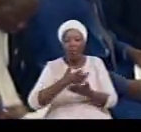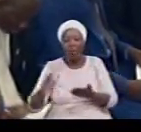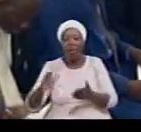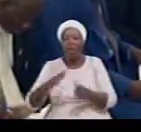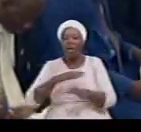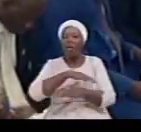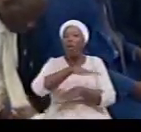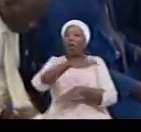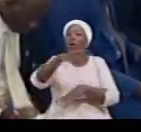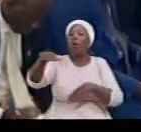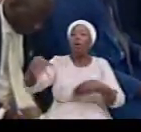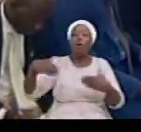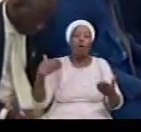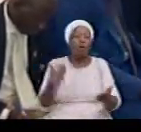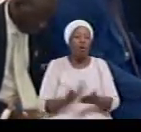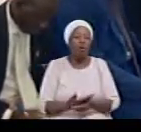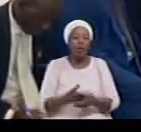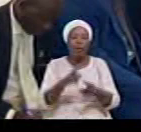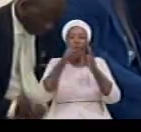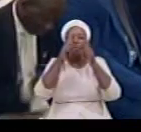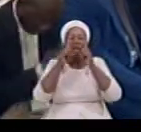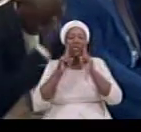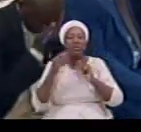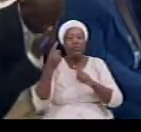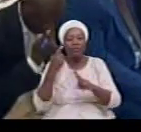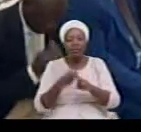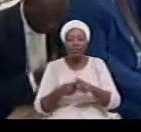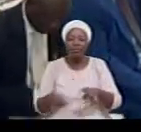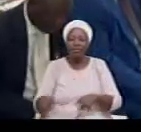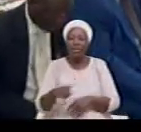all tears from their eyes,